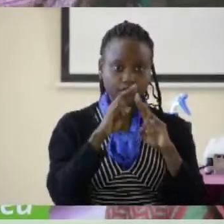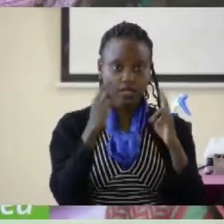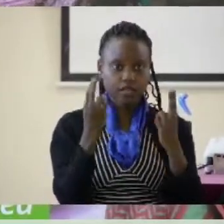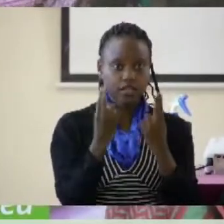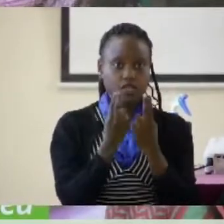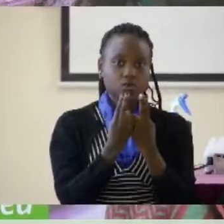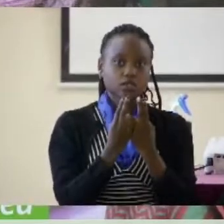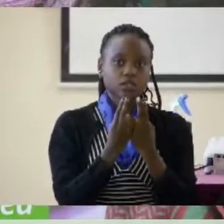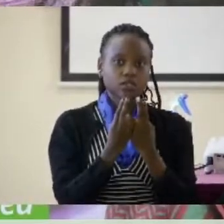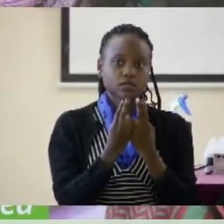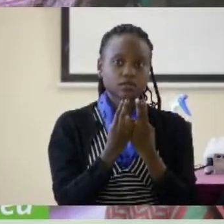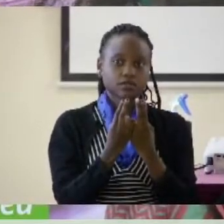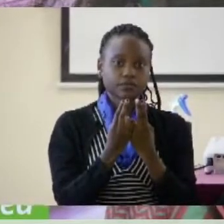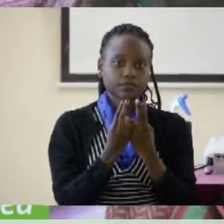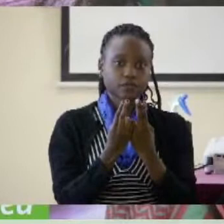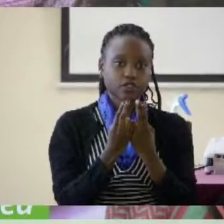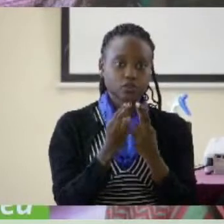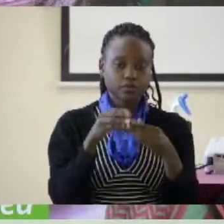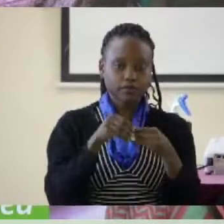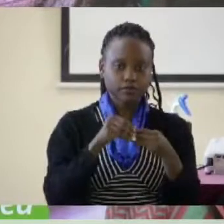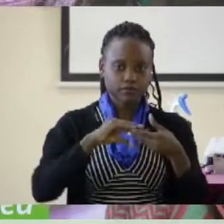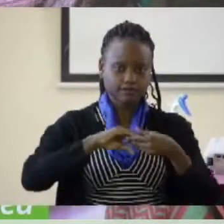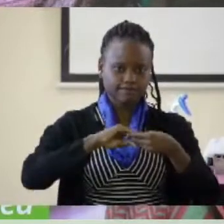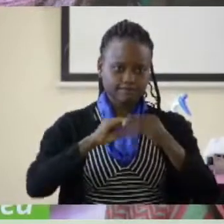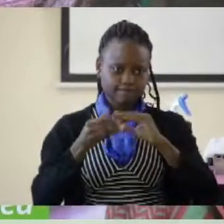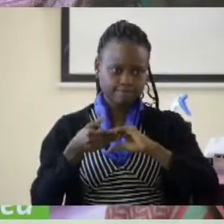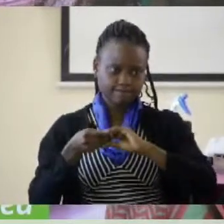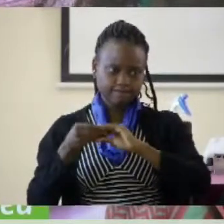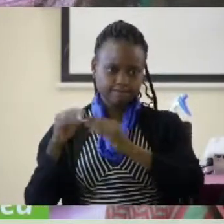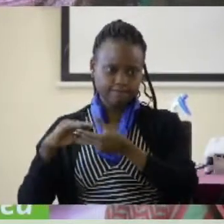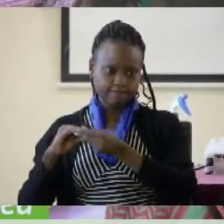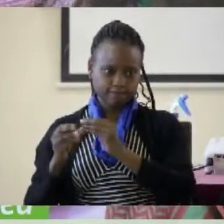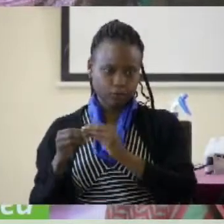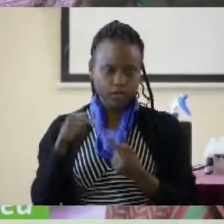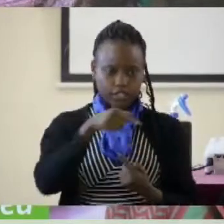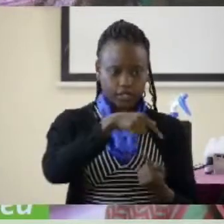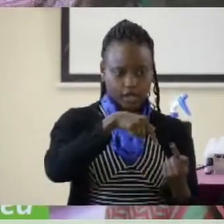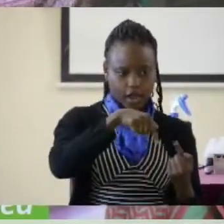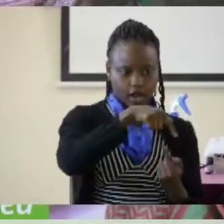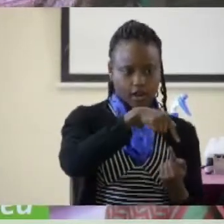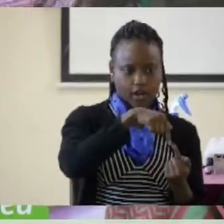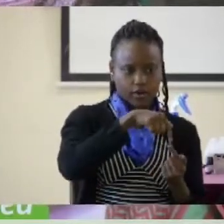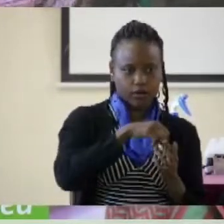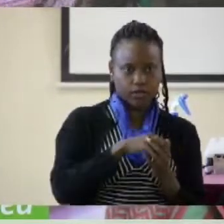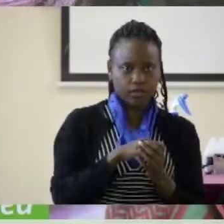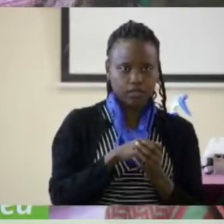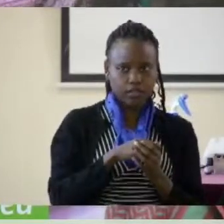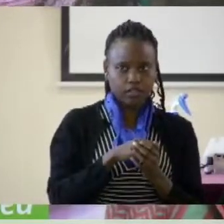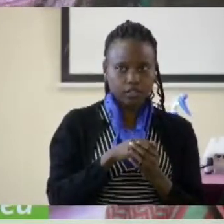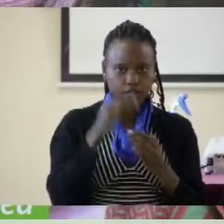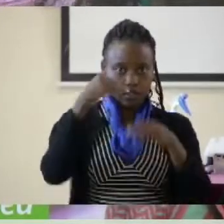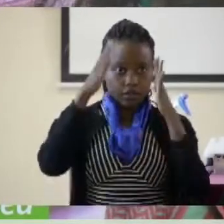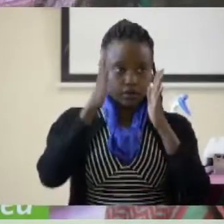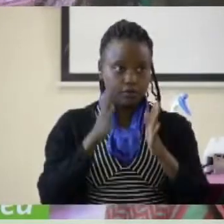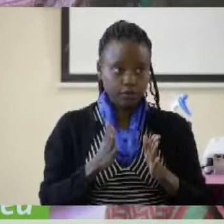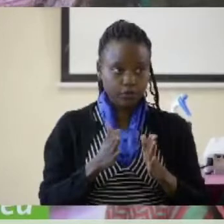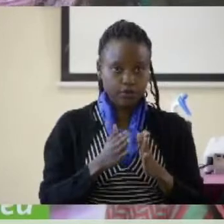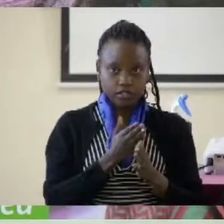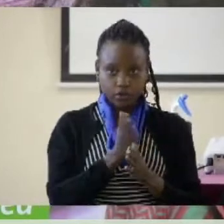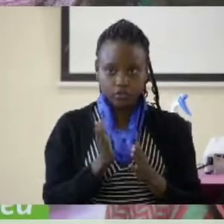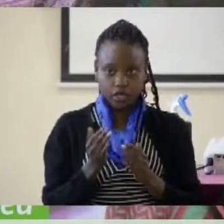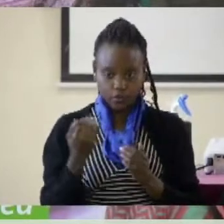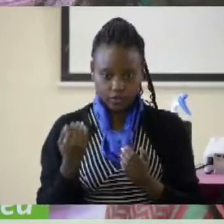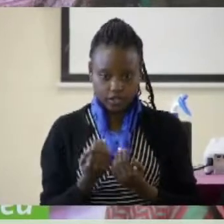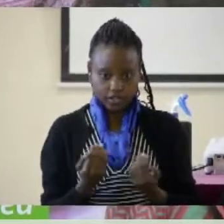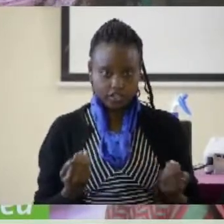should be modeled around those who, I know Professor Obire was here with children issues. I've had